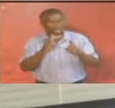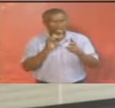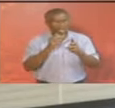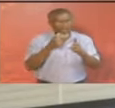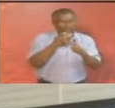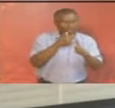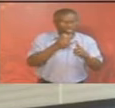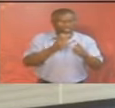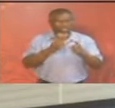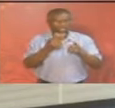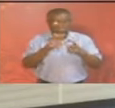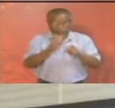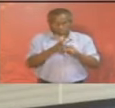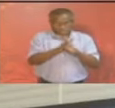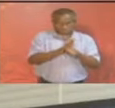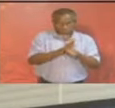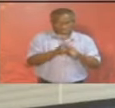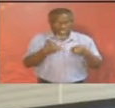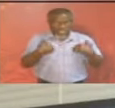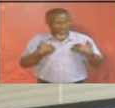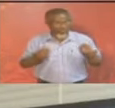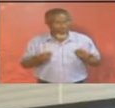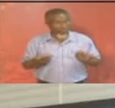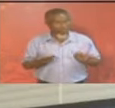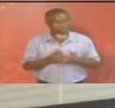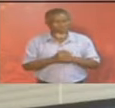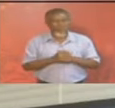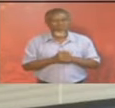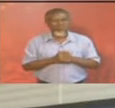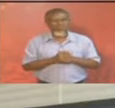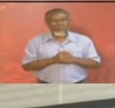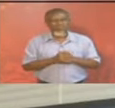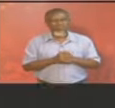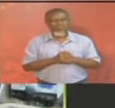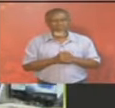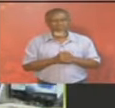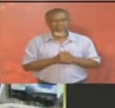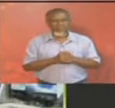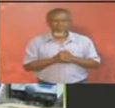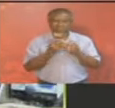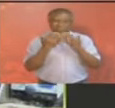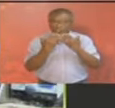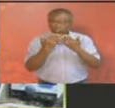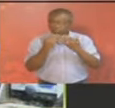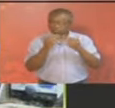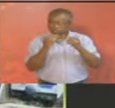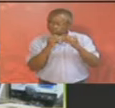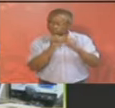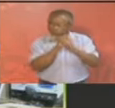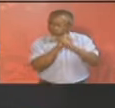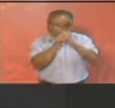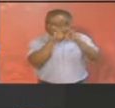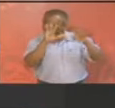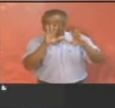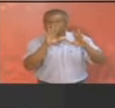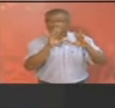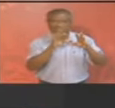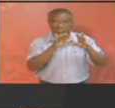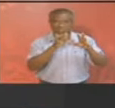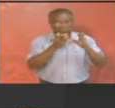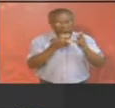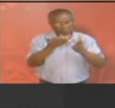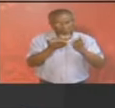Okay, thank you for the questions, Mr. Cummings. Thank you for the opportunity to clarify what we may not have realized seems to be a